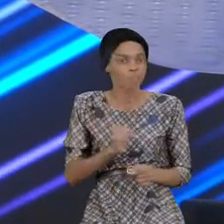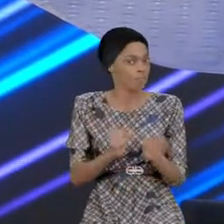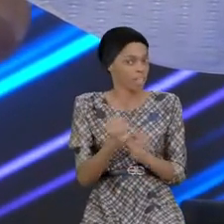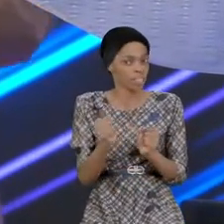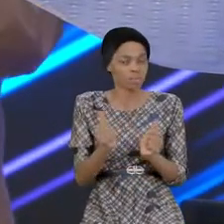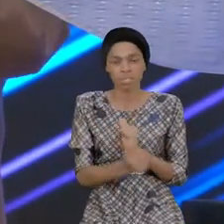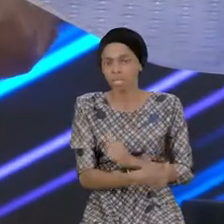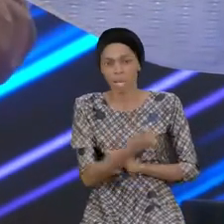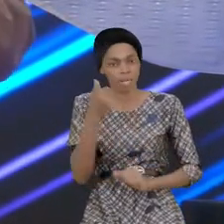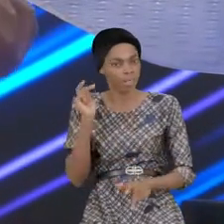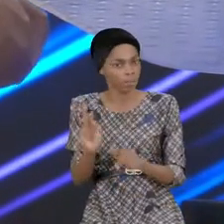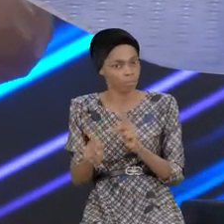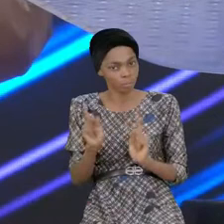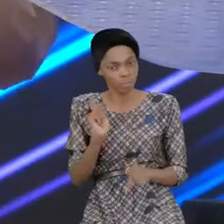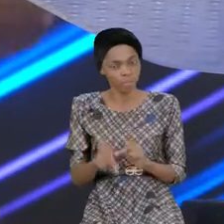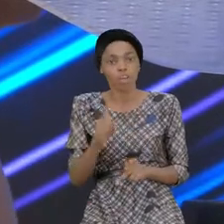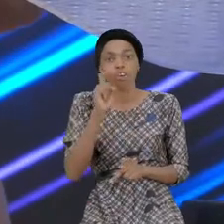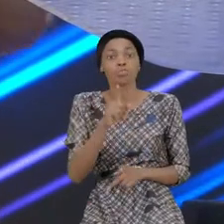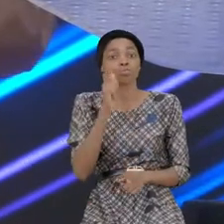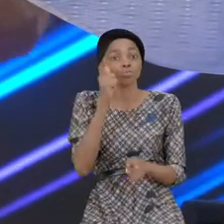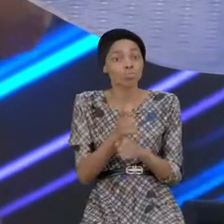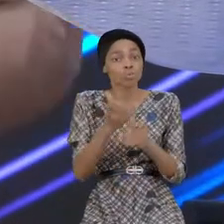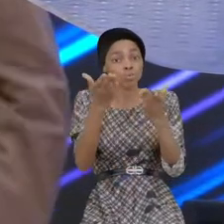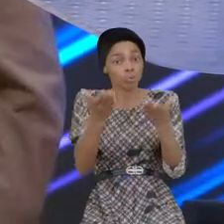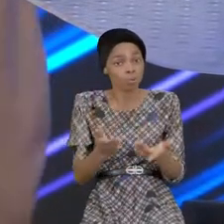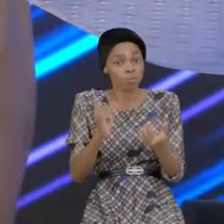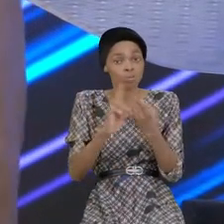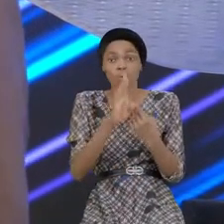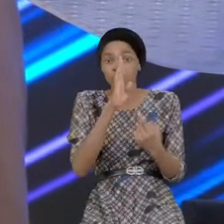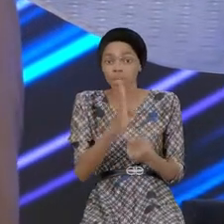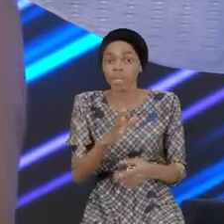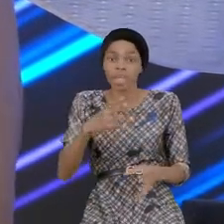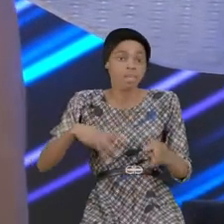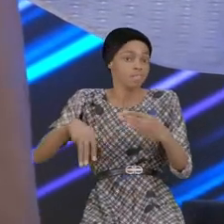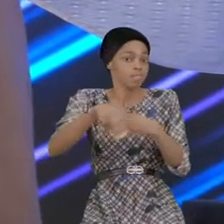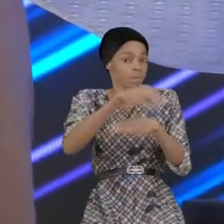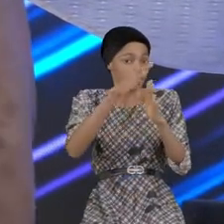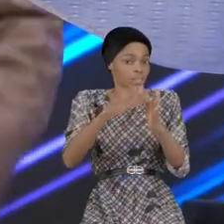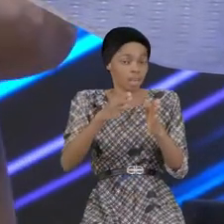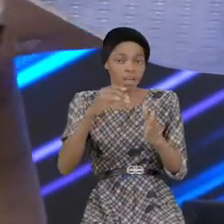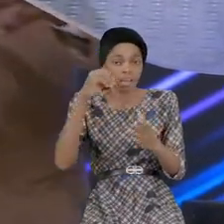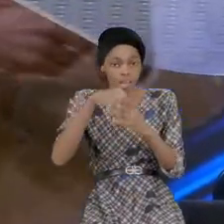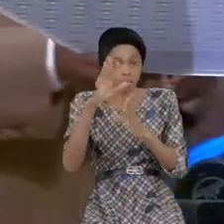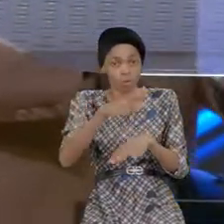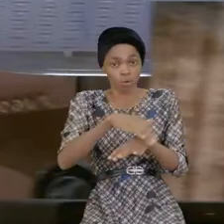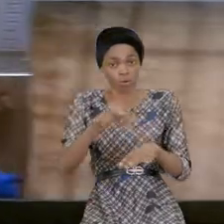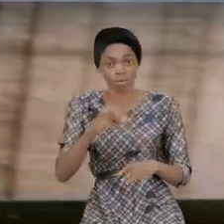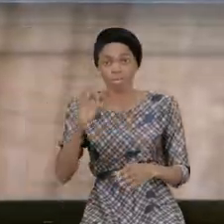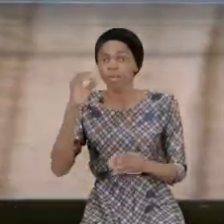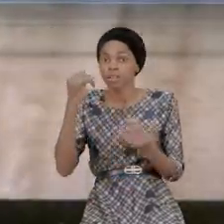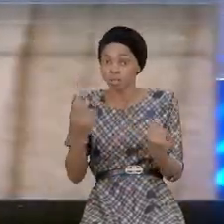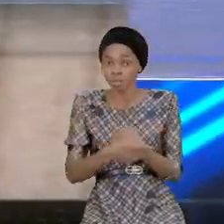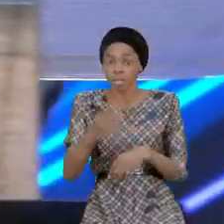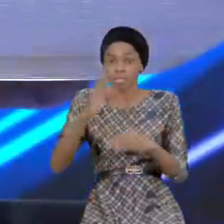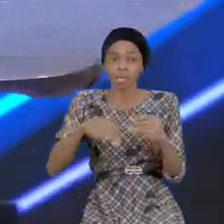anybody. You just want to be a master in your calling today than you were yesterday. And